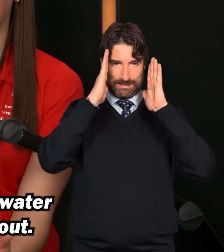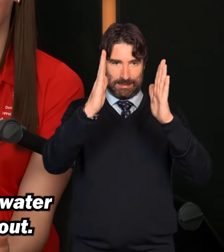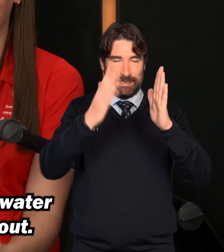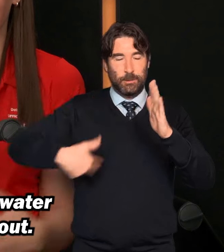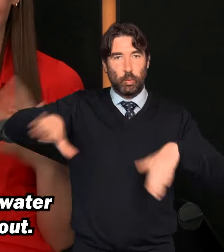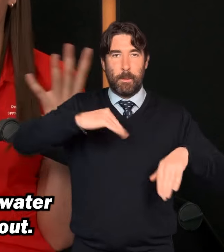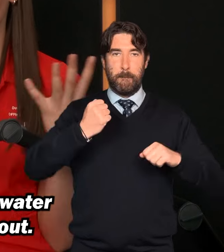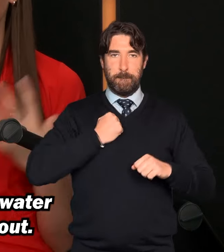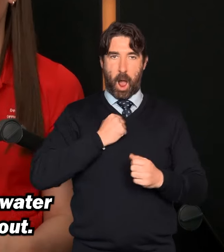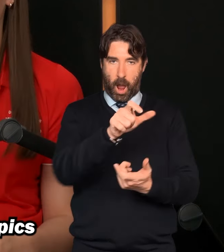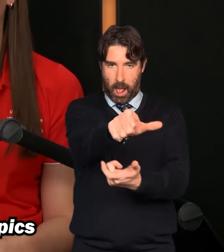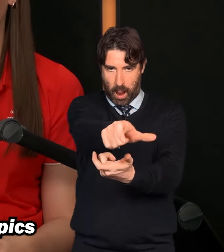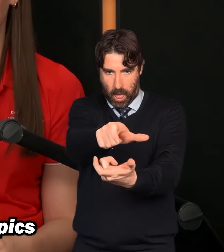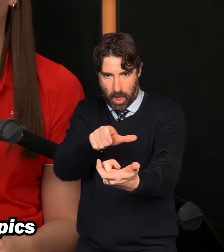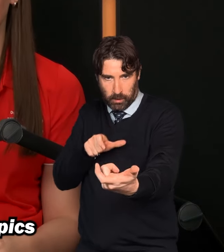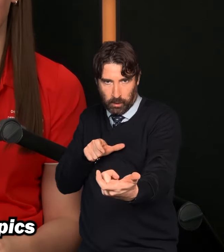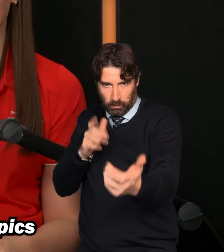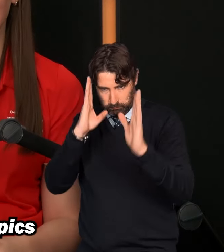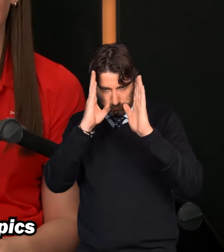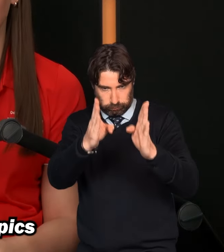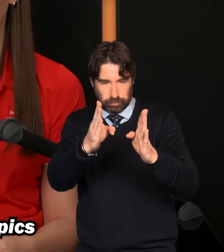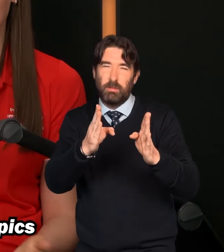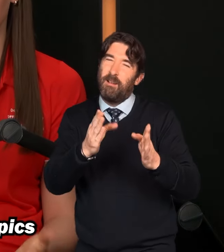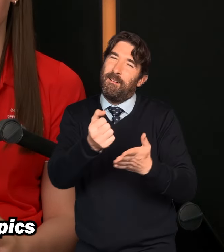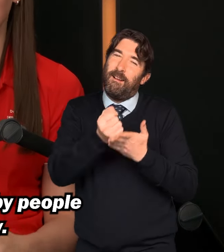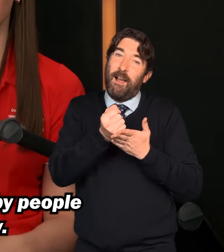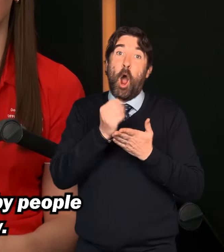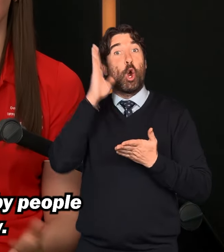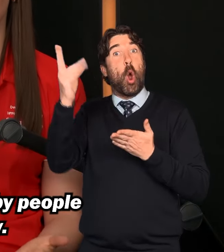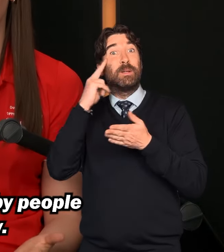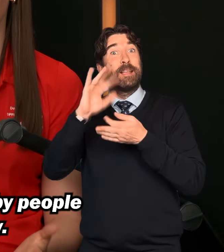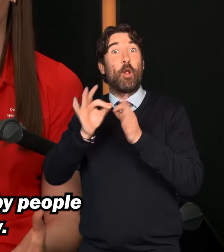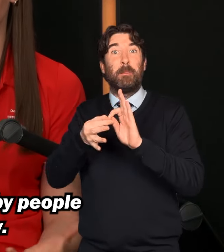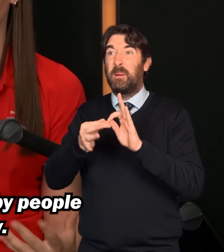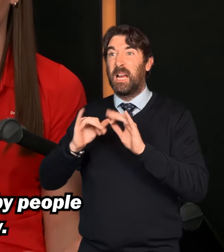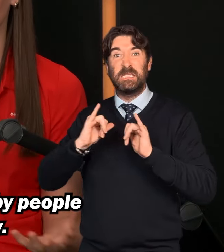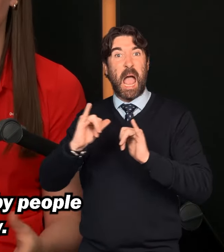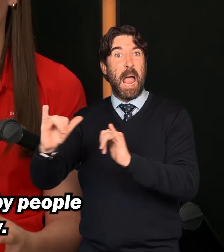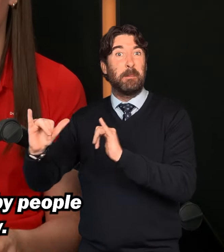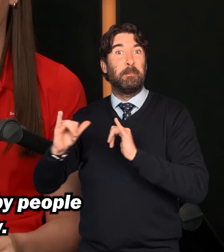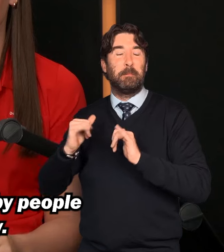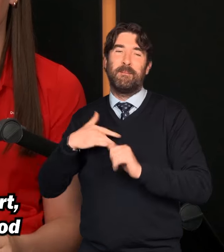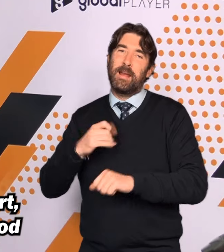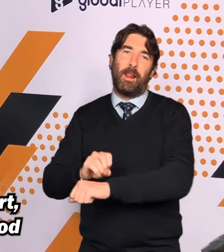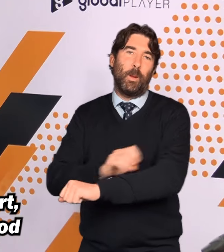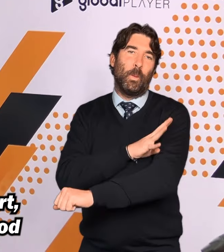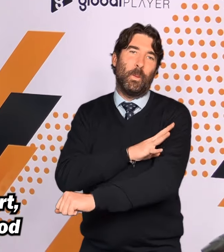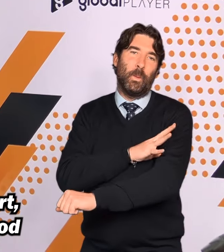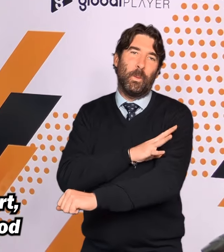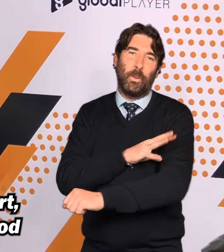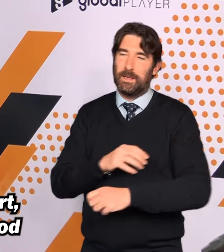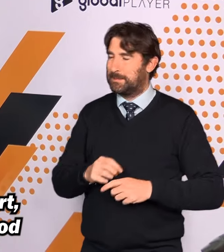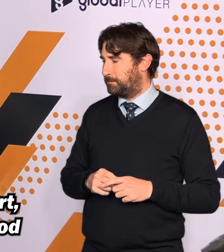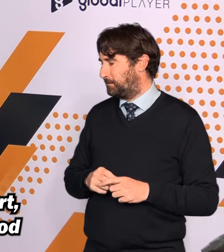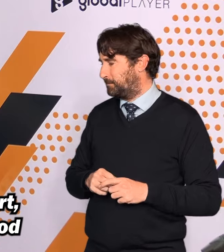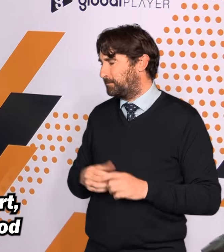and it's just like blocked out. So it's really nice, and going to the Deaflympics will be nice to be surrounded by people who feel the same way. And like anybody in sport,